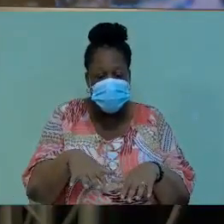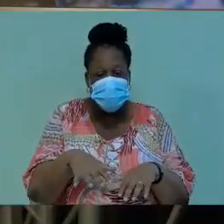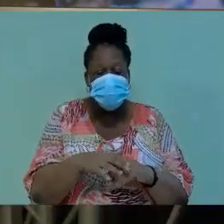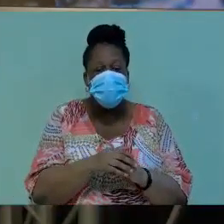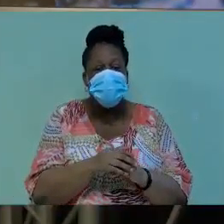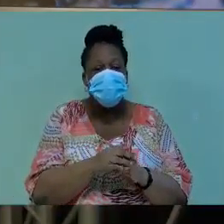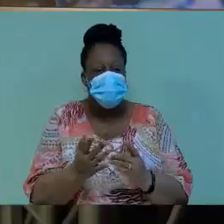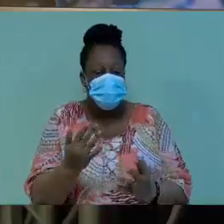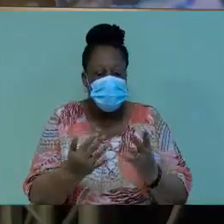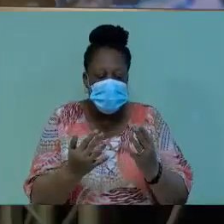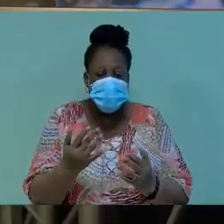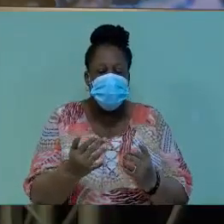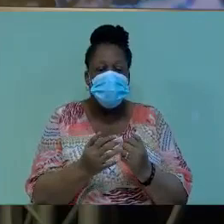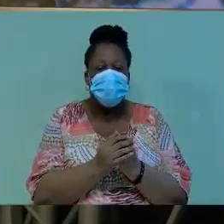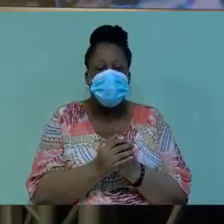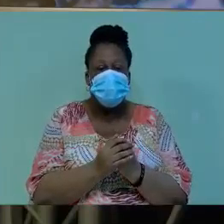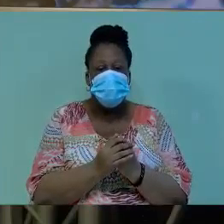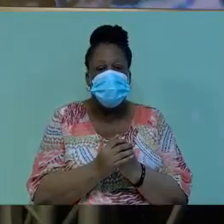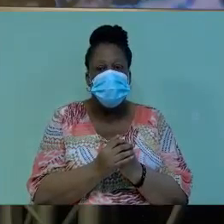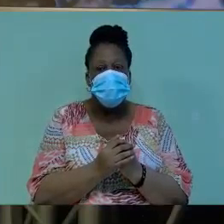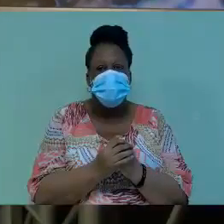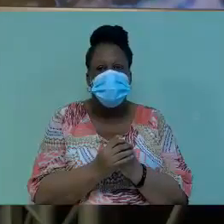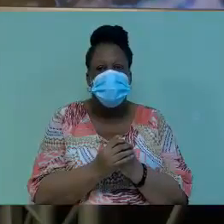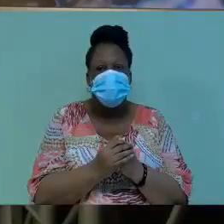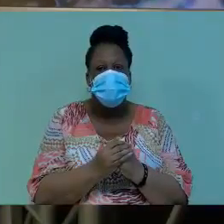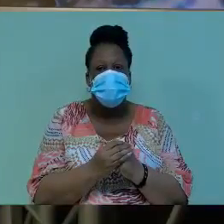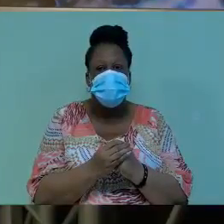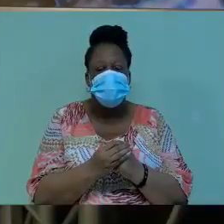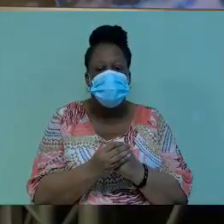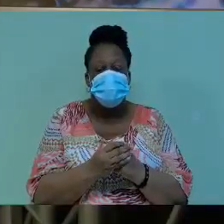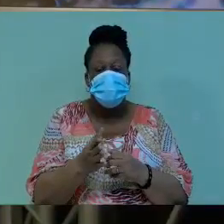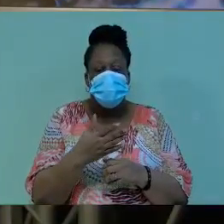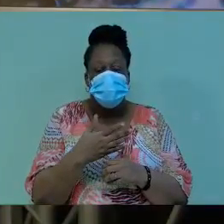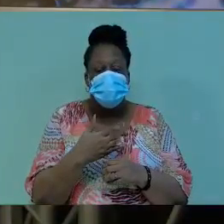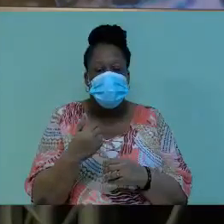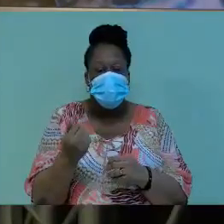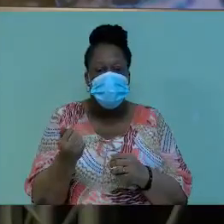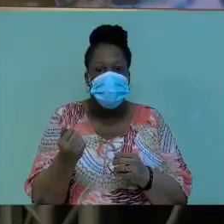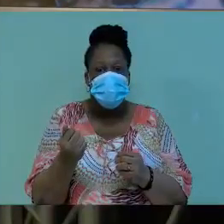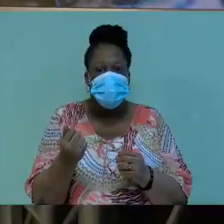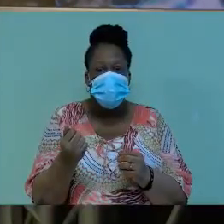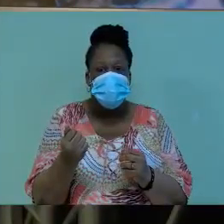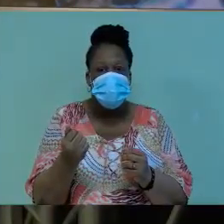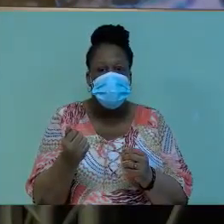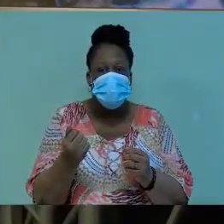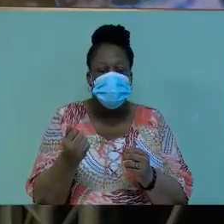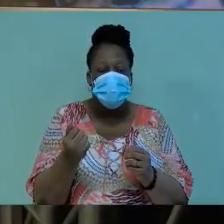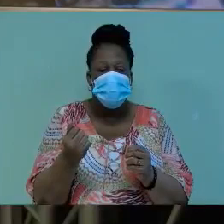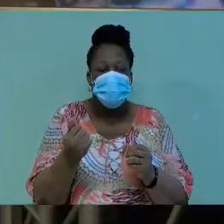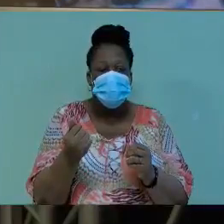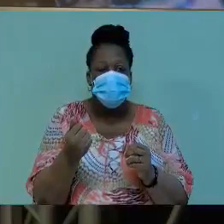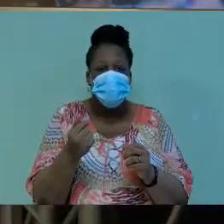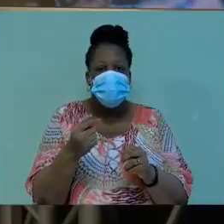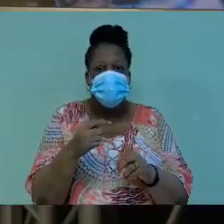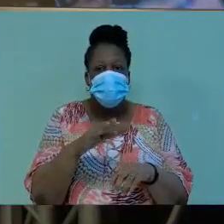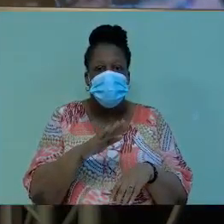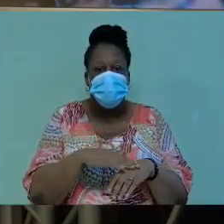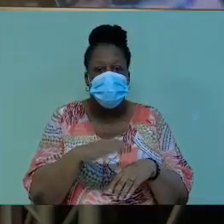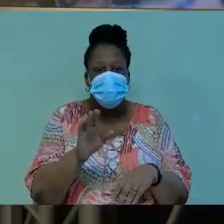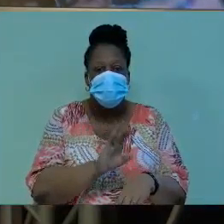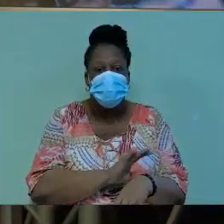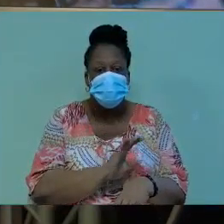hazards and disasters such as fire emergencies, and technical disasters such as cybercrime, recognizing that we